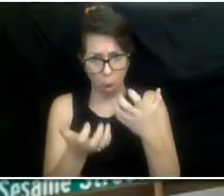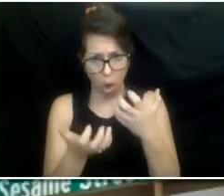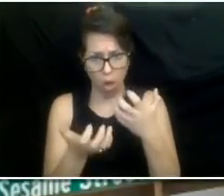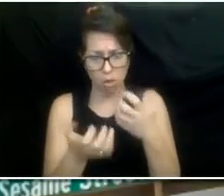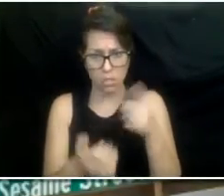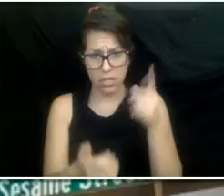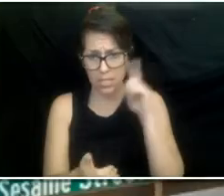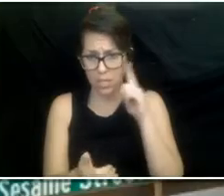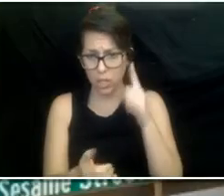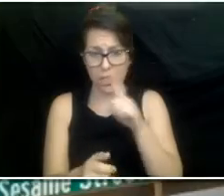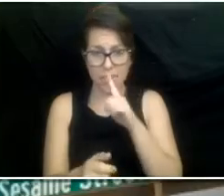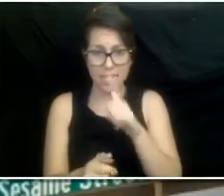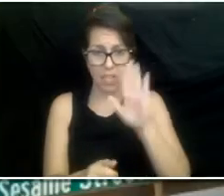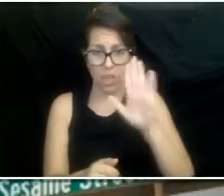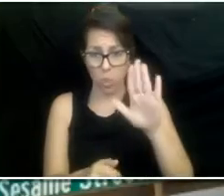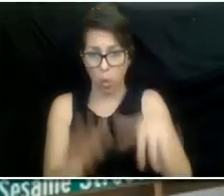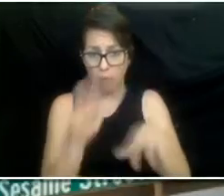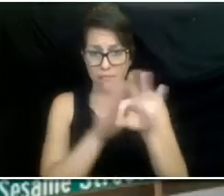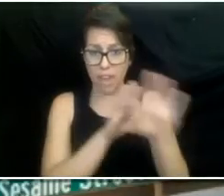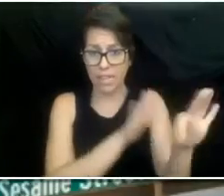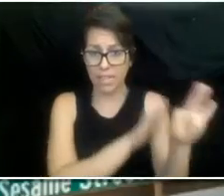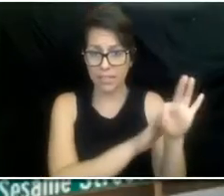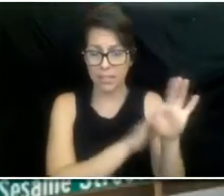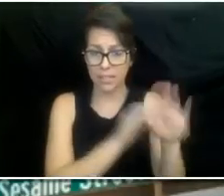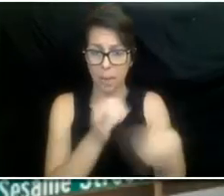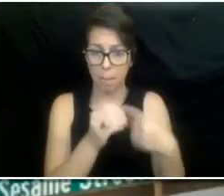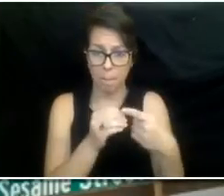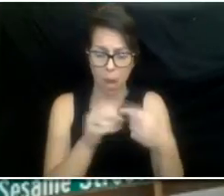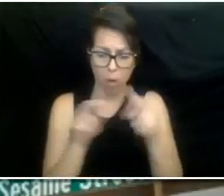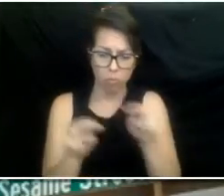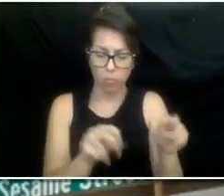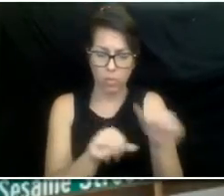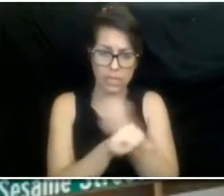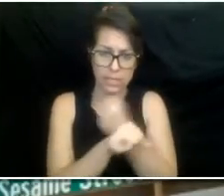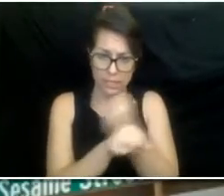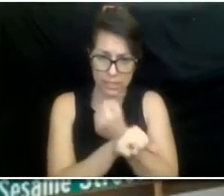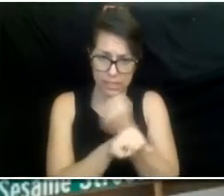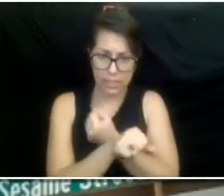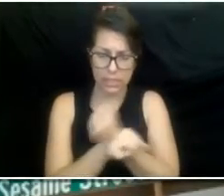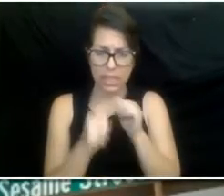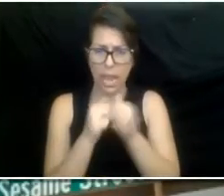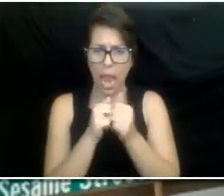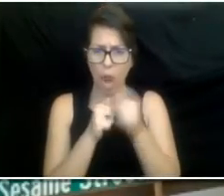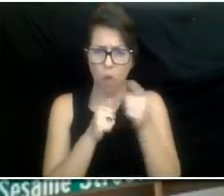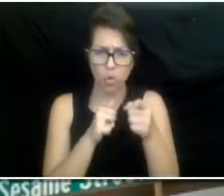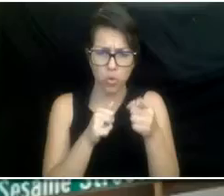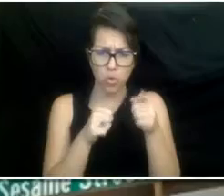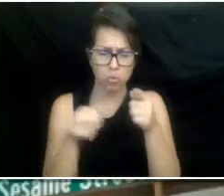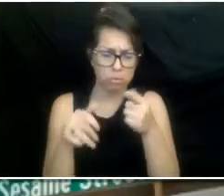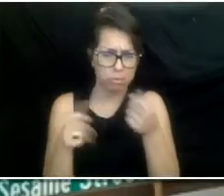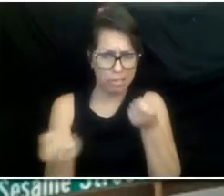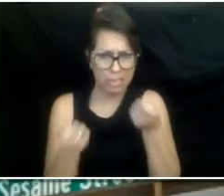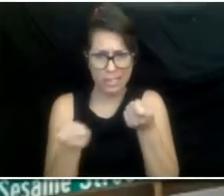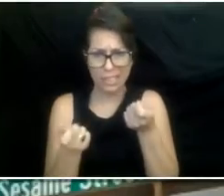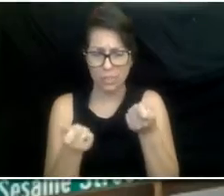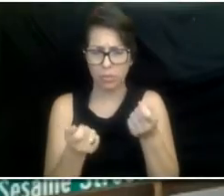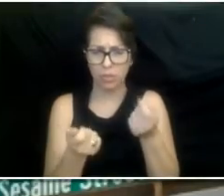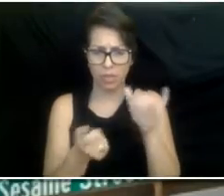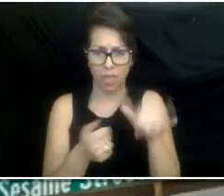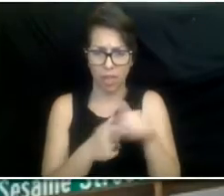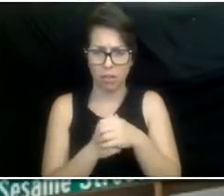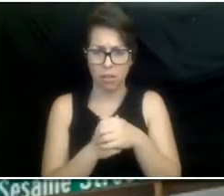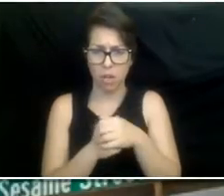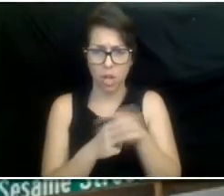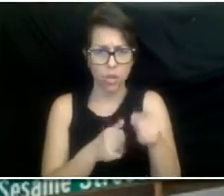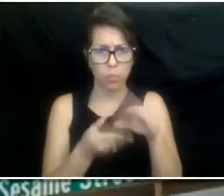answer the question then what is going on if complaints are down in other